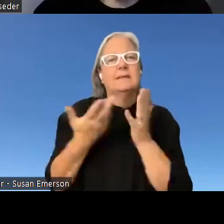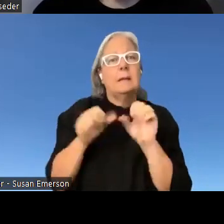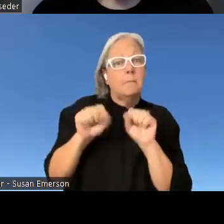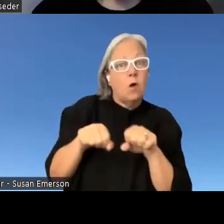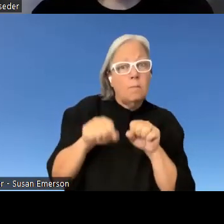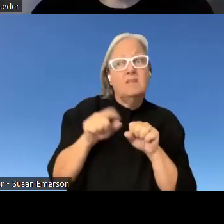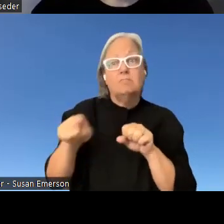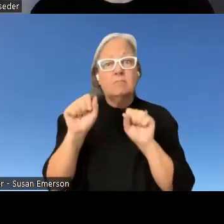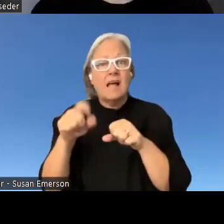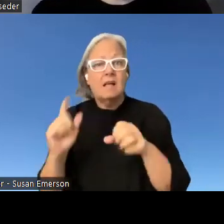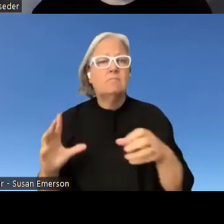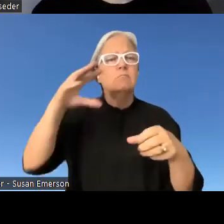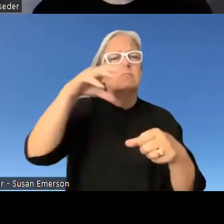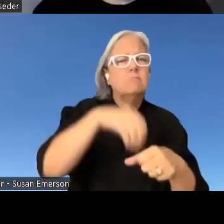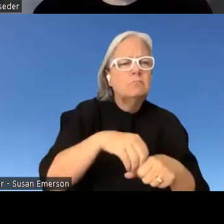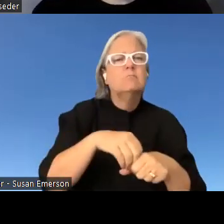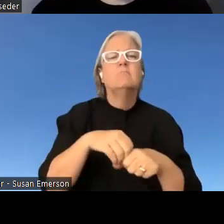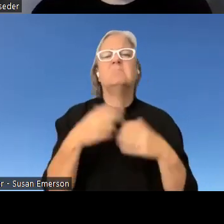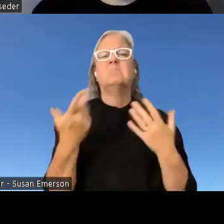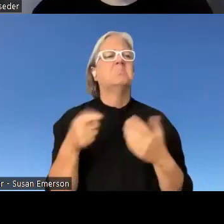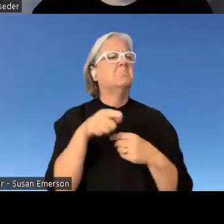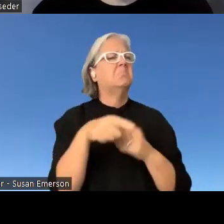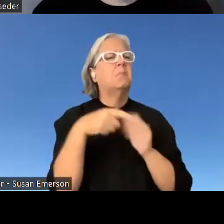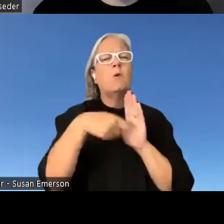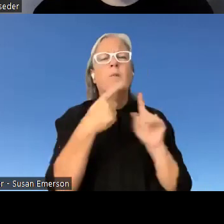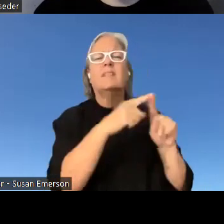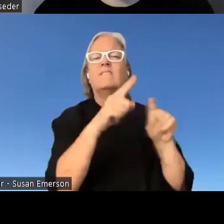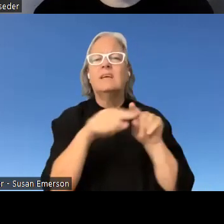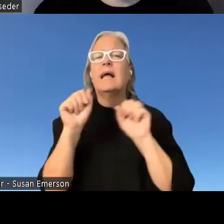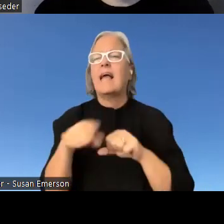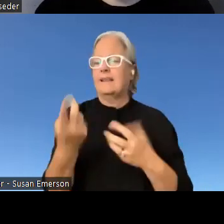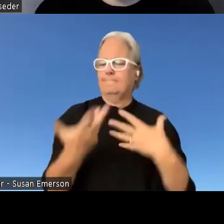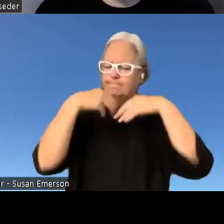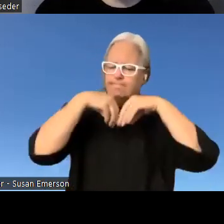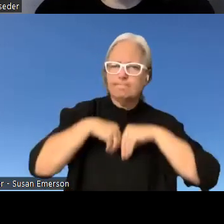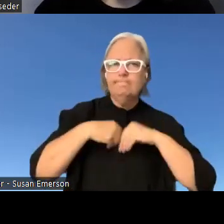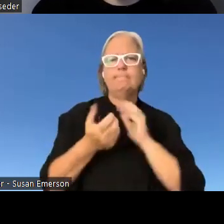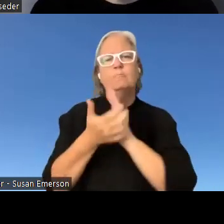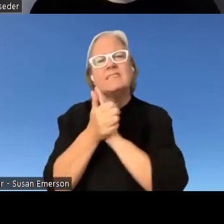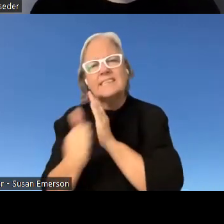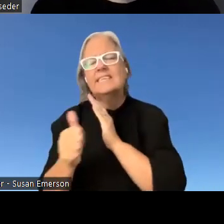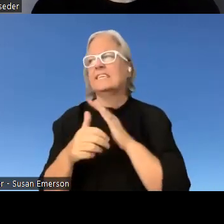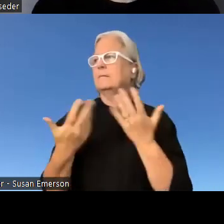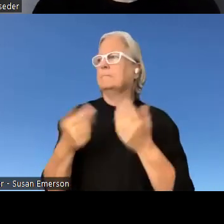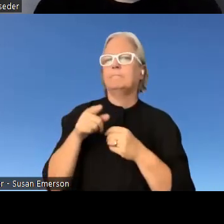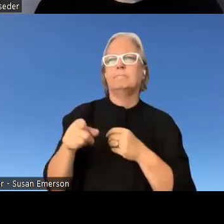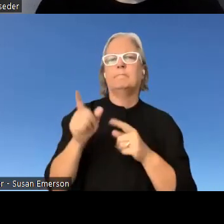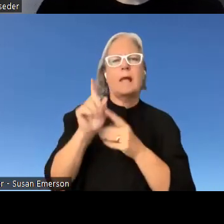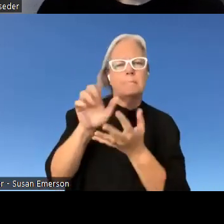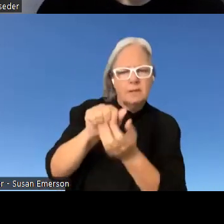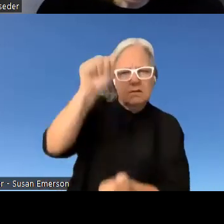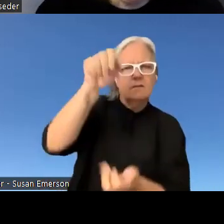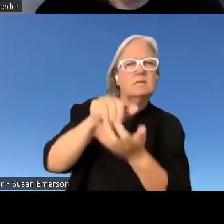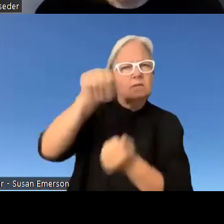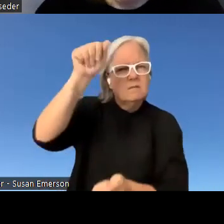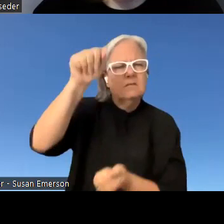in mainstream programs to gain the skills and qualifications that employer value. As already mentioned, also